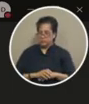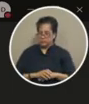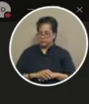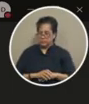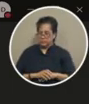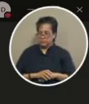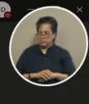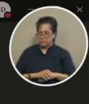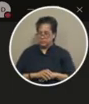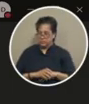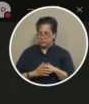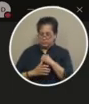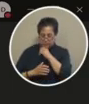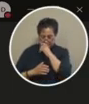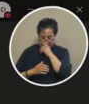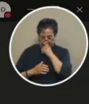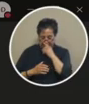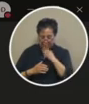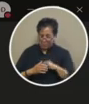Okay.